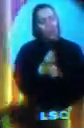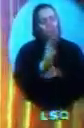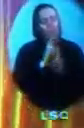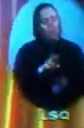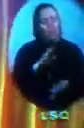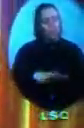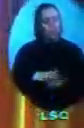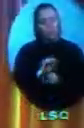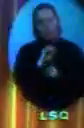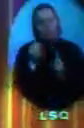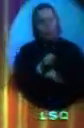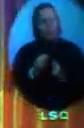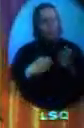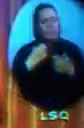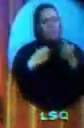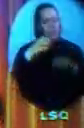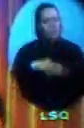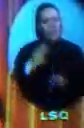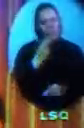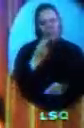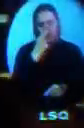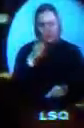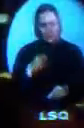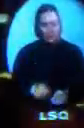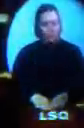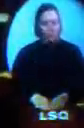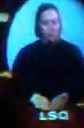on this crisis?